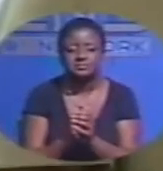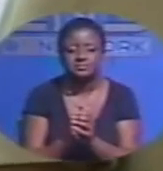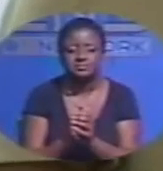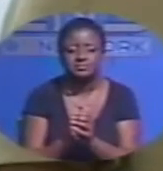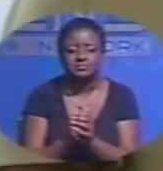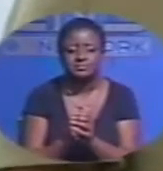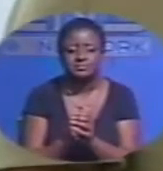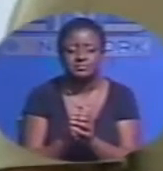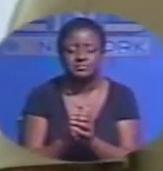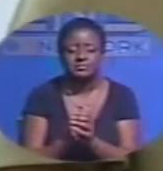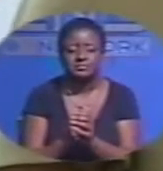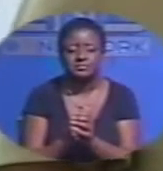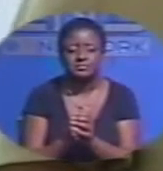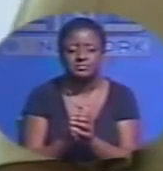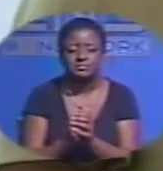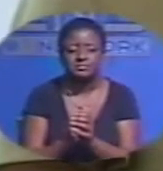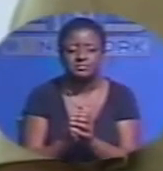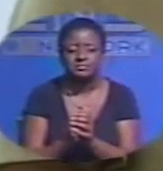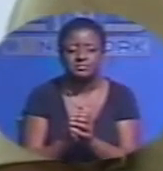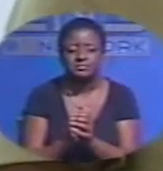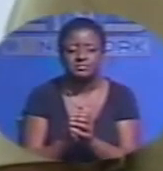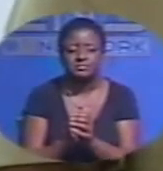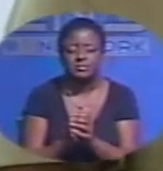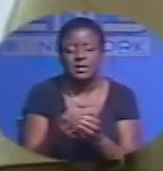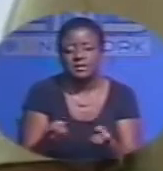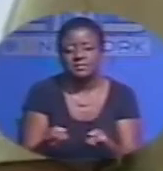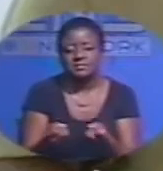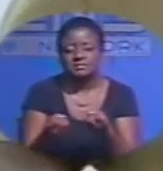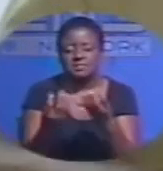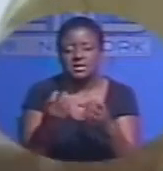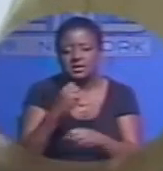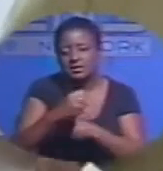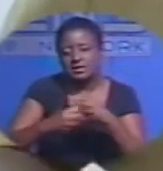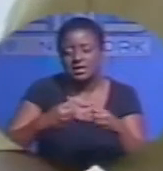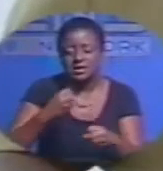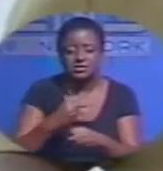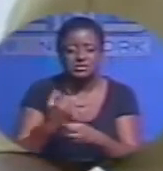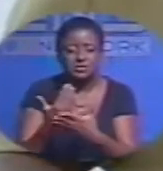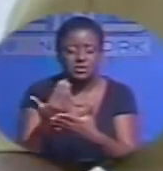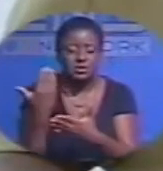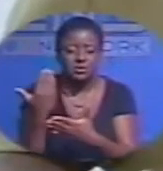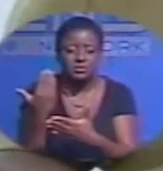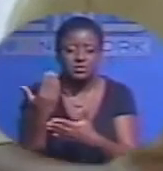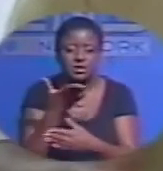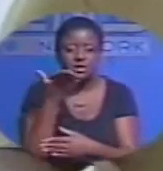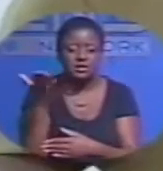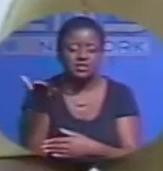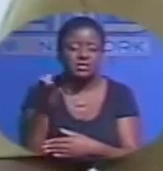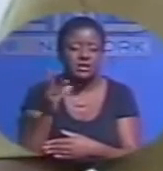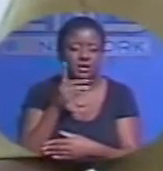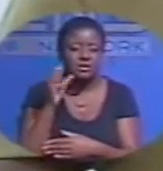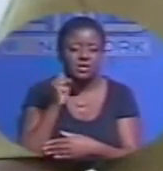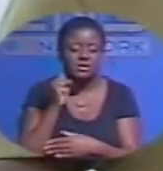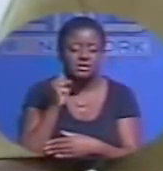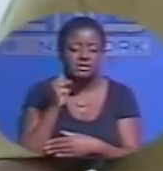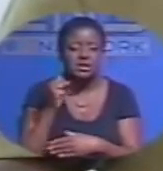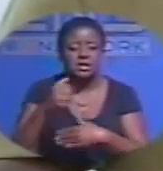that. Many, many moons ago, there was a community, no police.